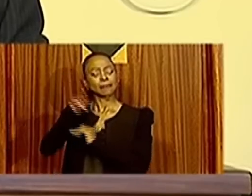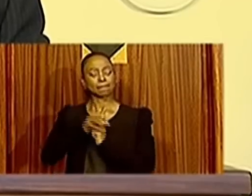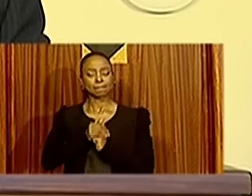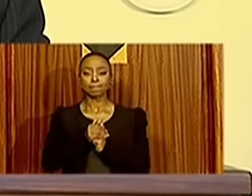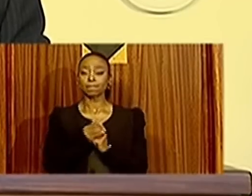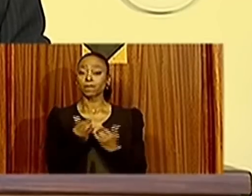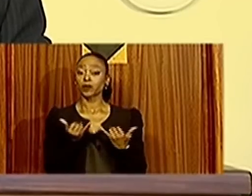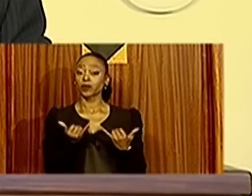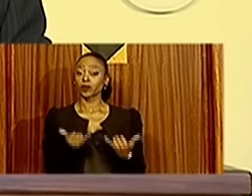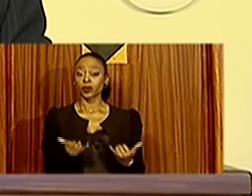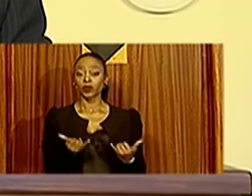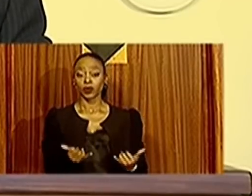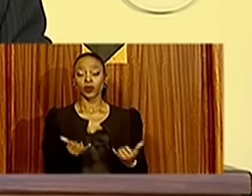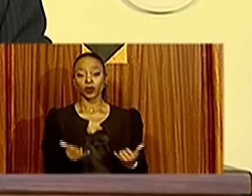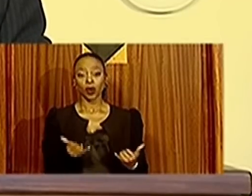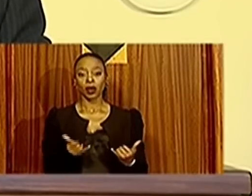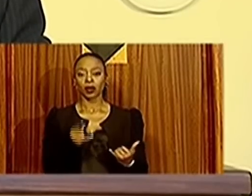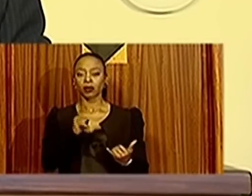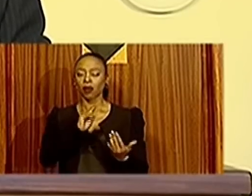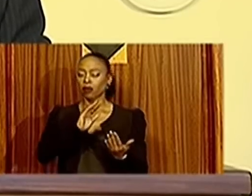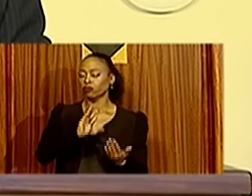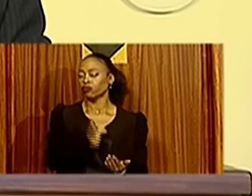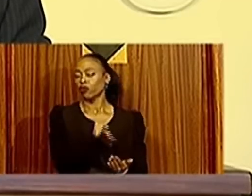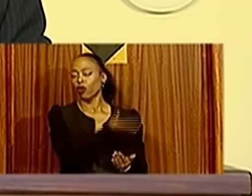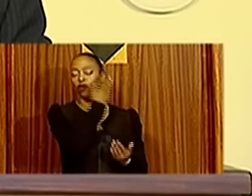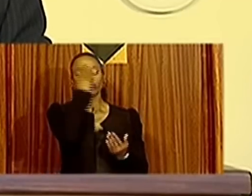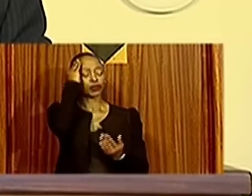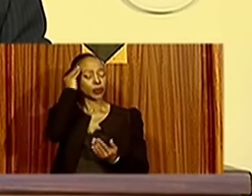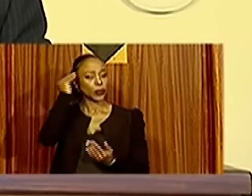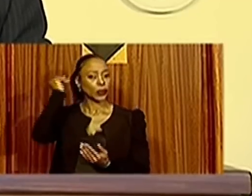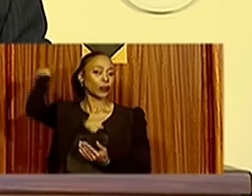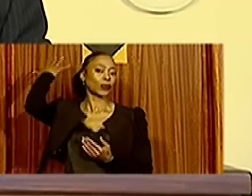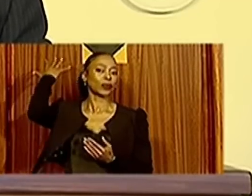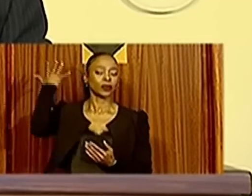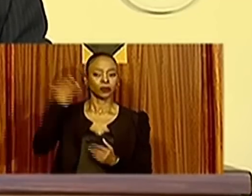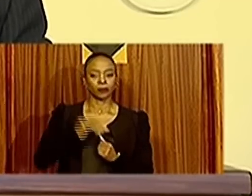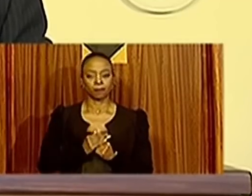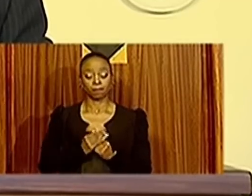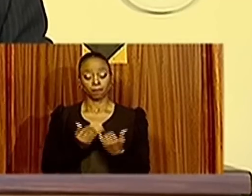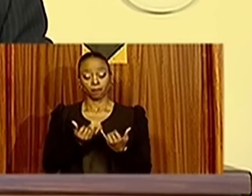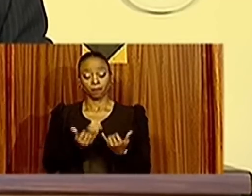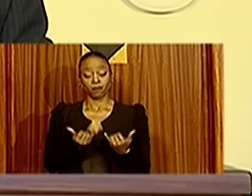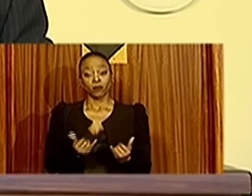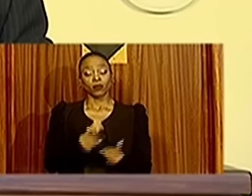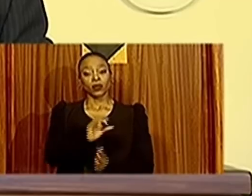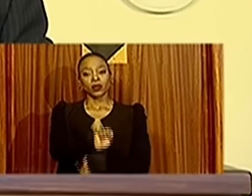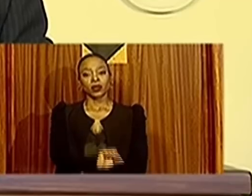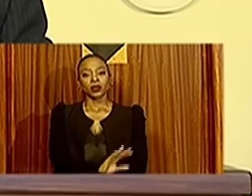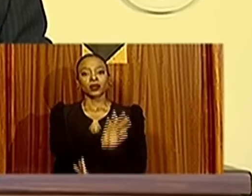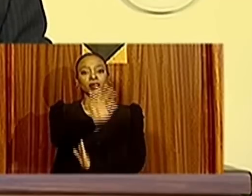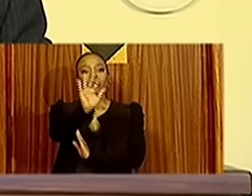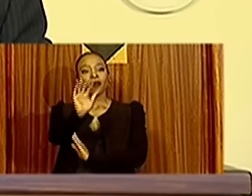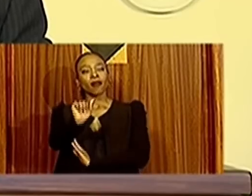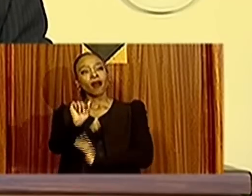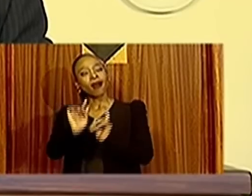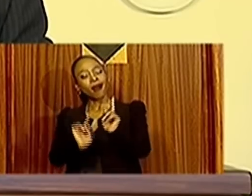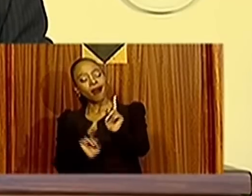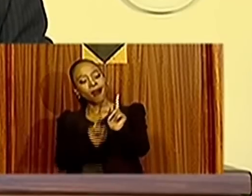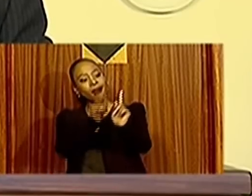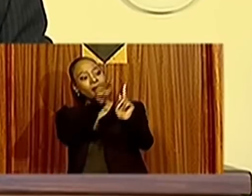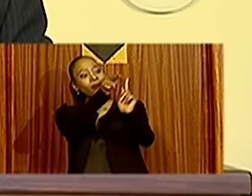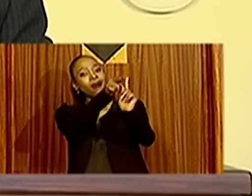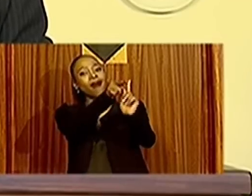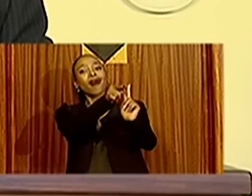Today, we have put that era behind us. We've placed South Africa on a new trajectory of